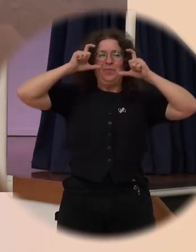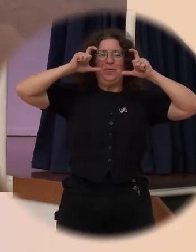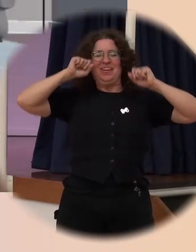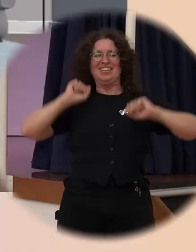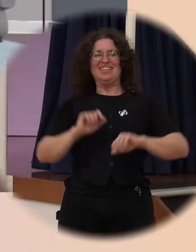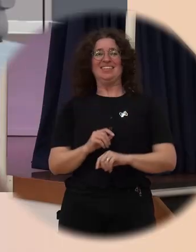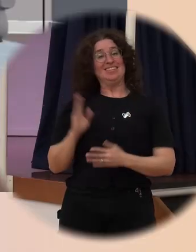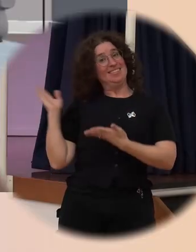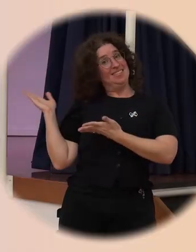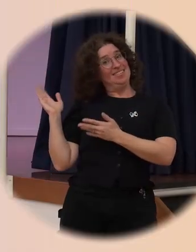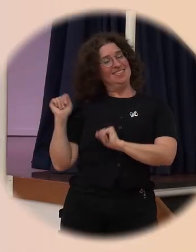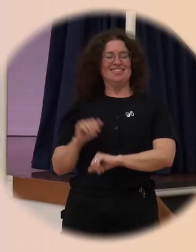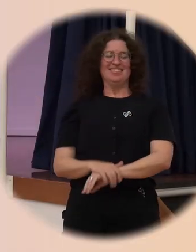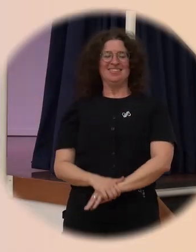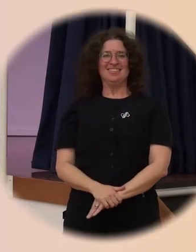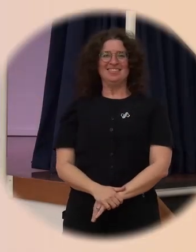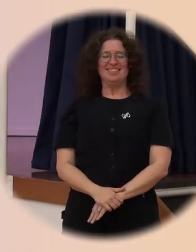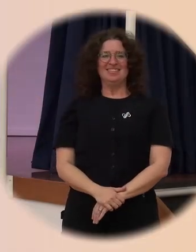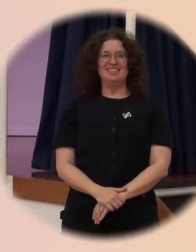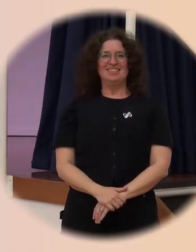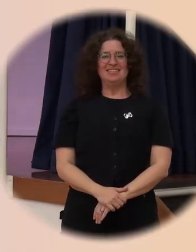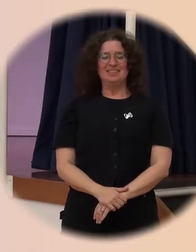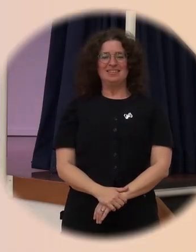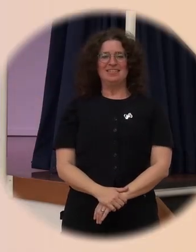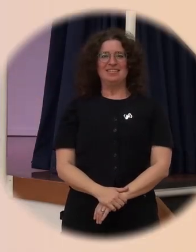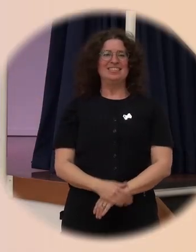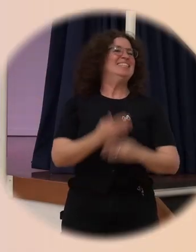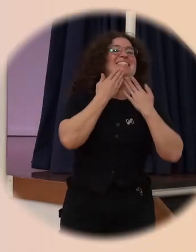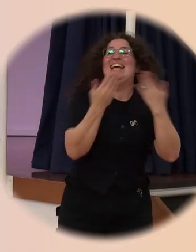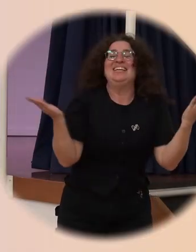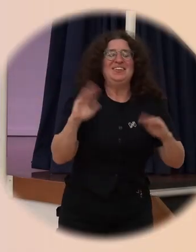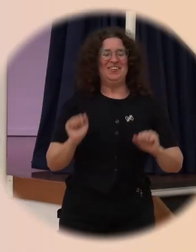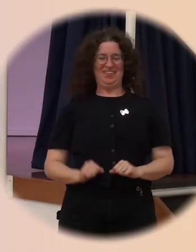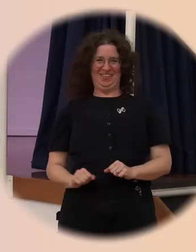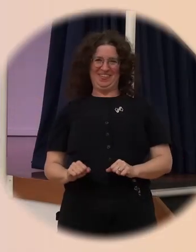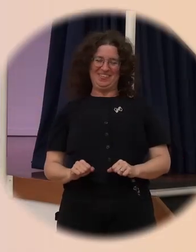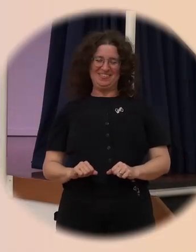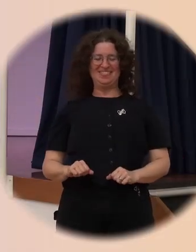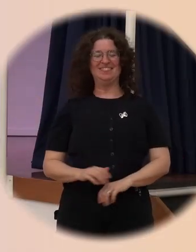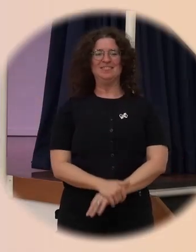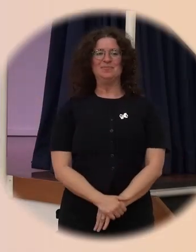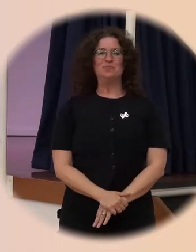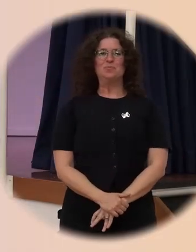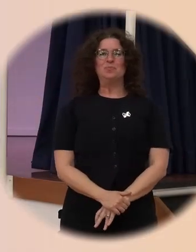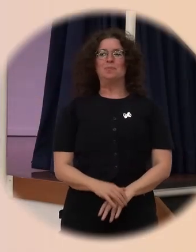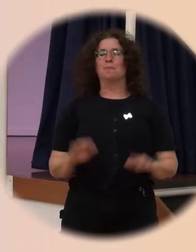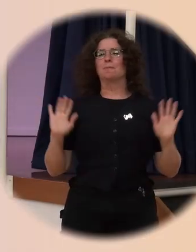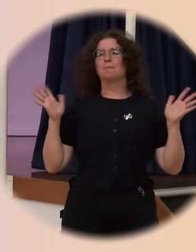there. And thank you guys for listening.